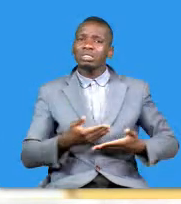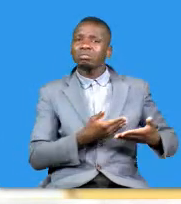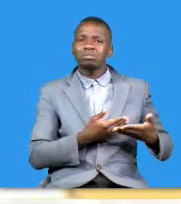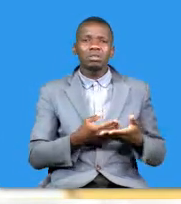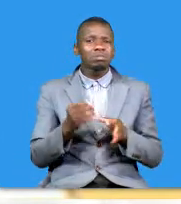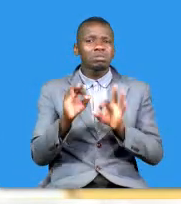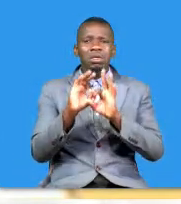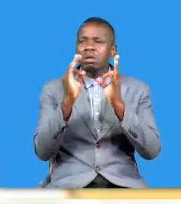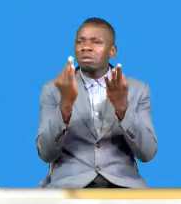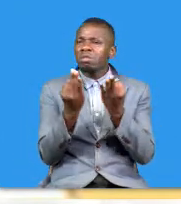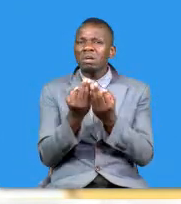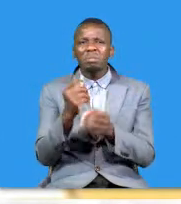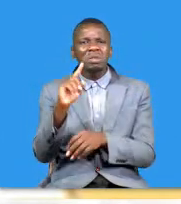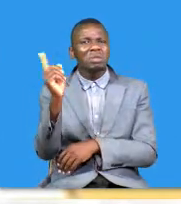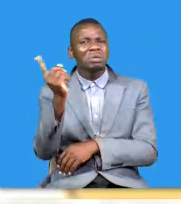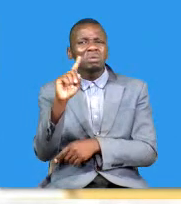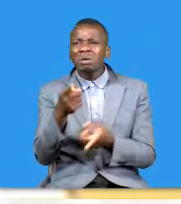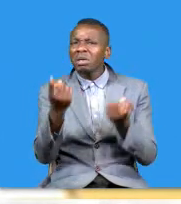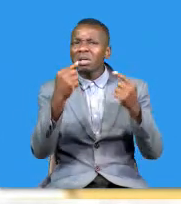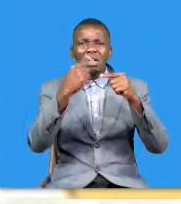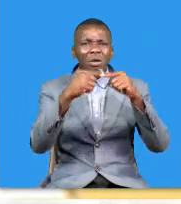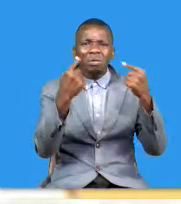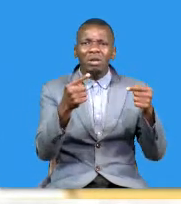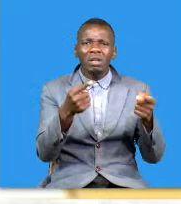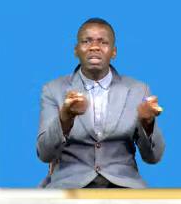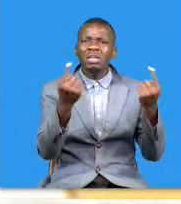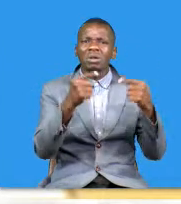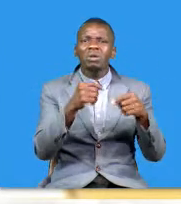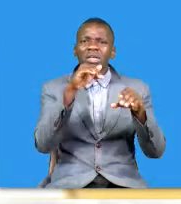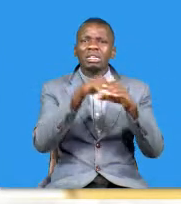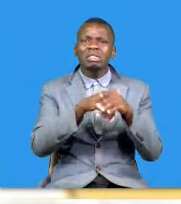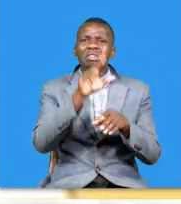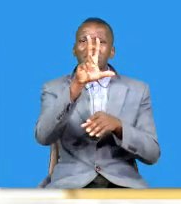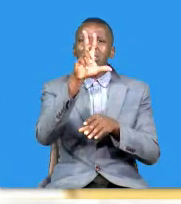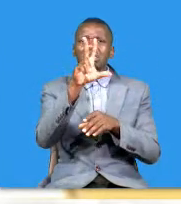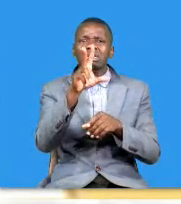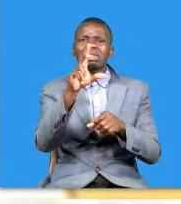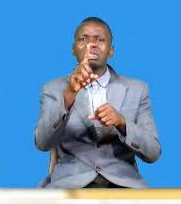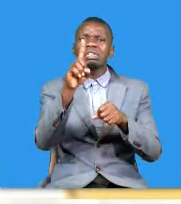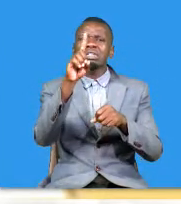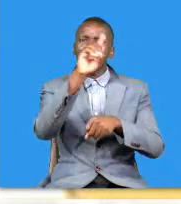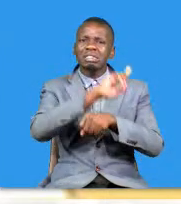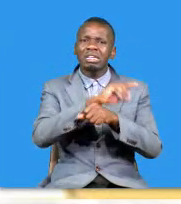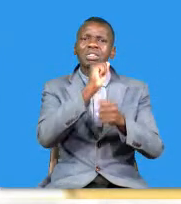this was happening over the 3 days that it was reported?